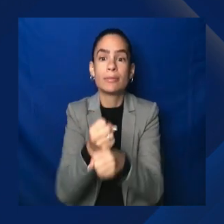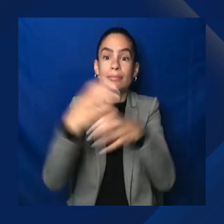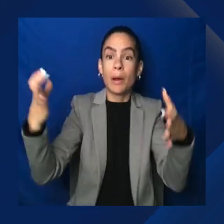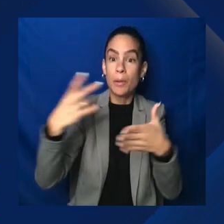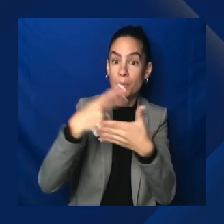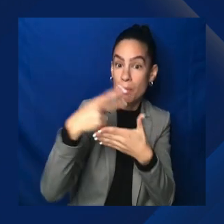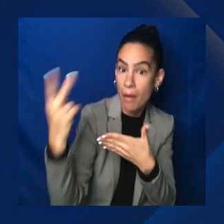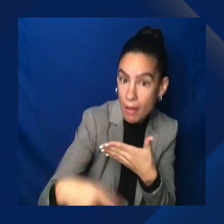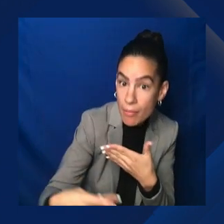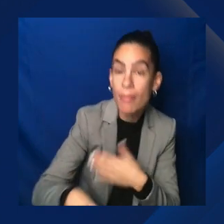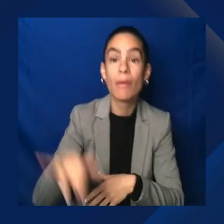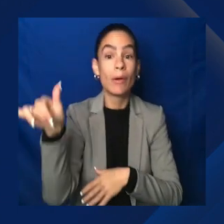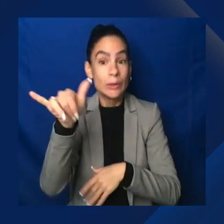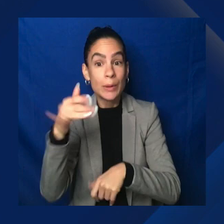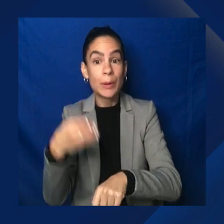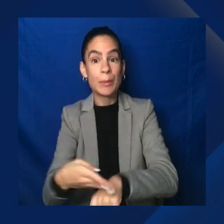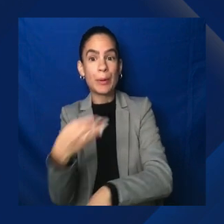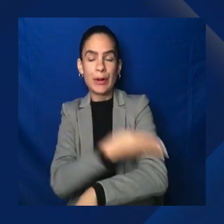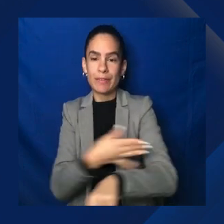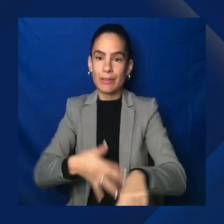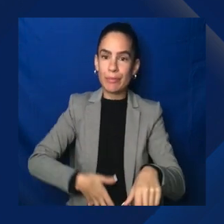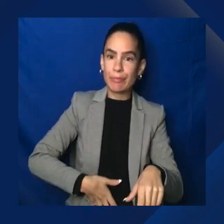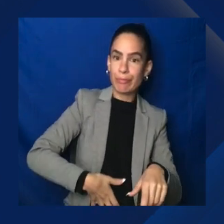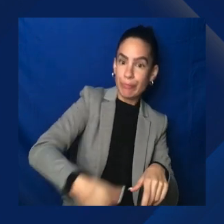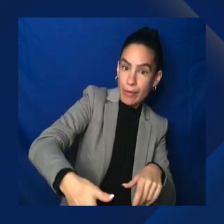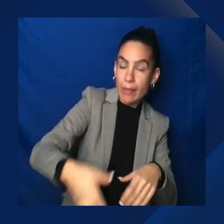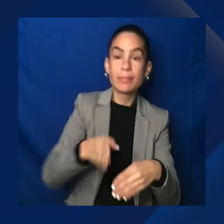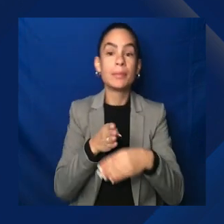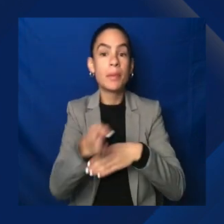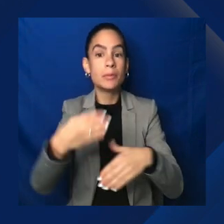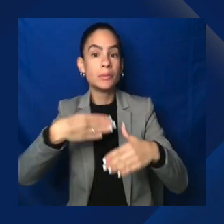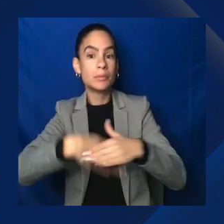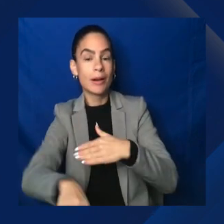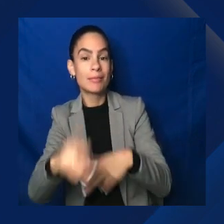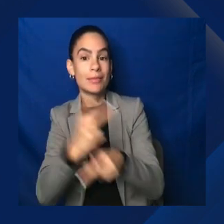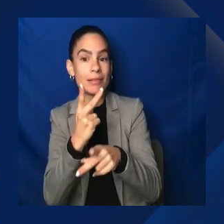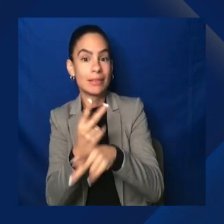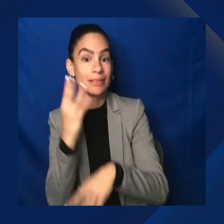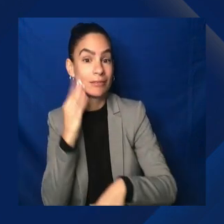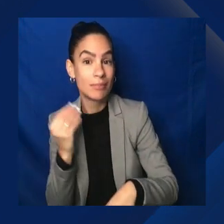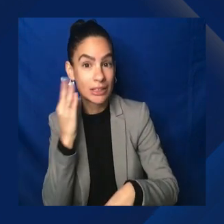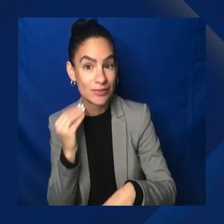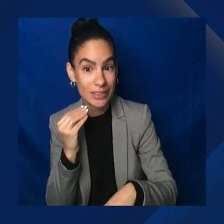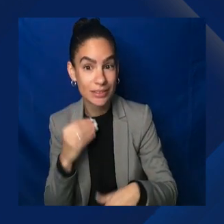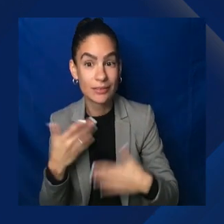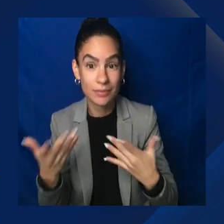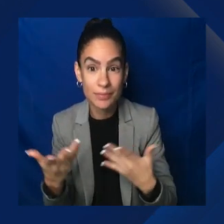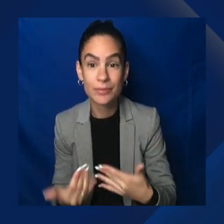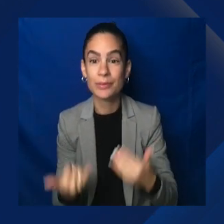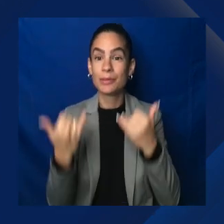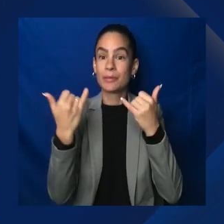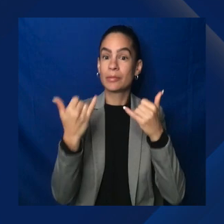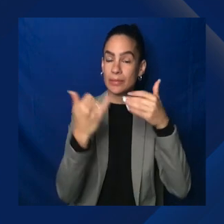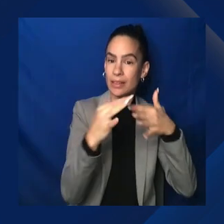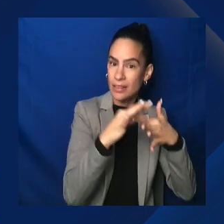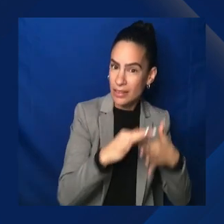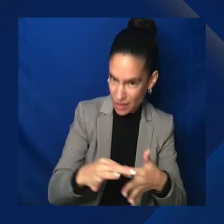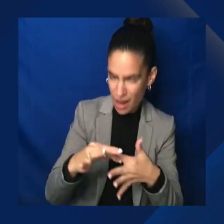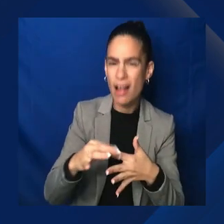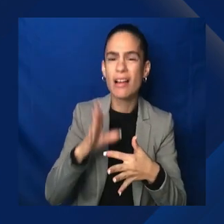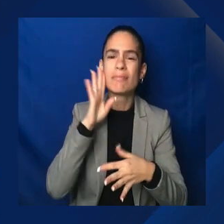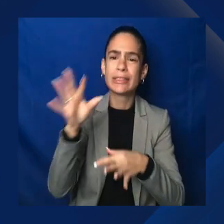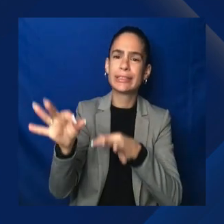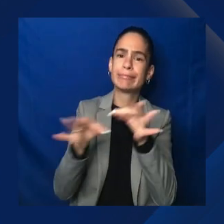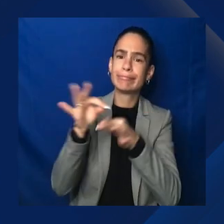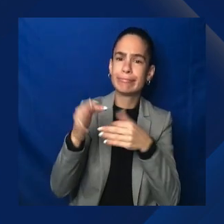and postpartum care they provide. Today's guidance outlines an easier pathway established by the